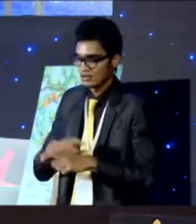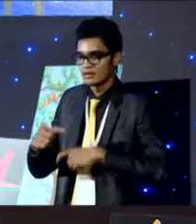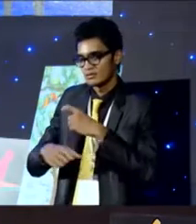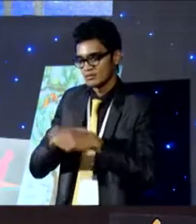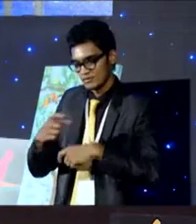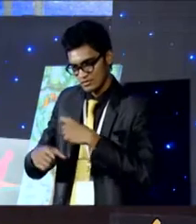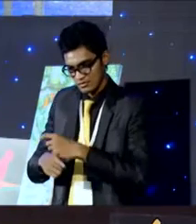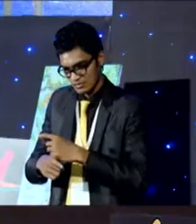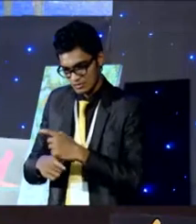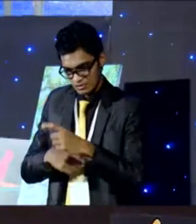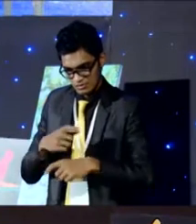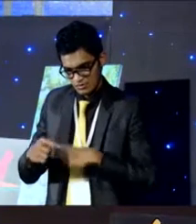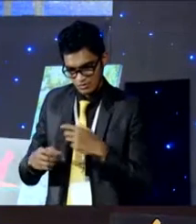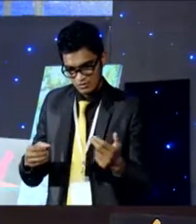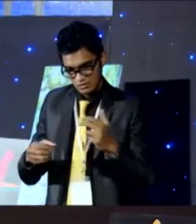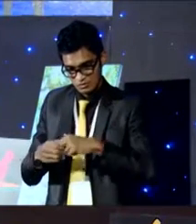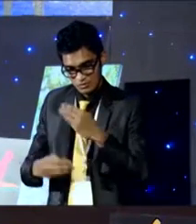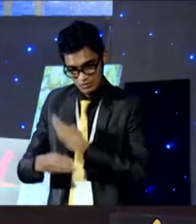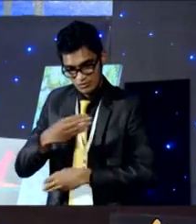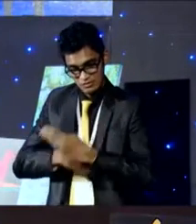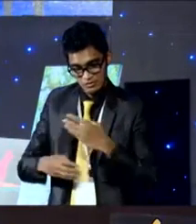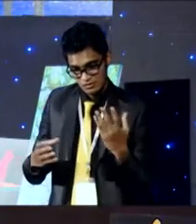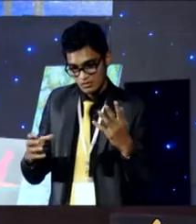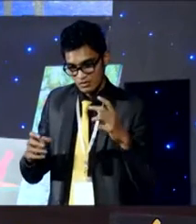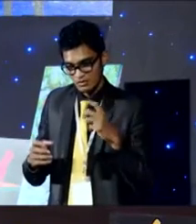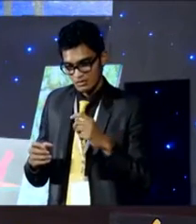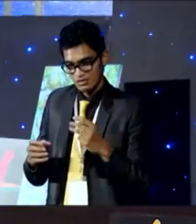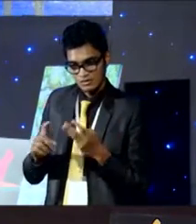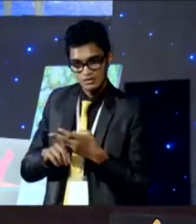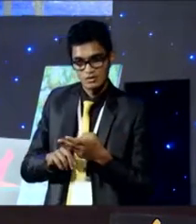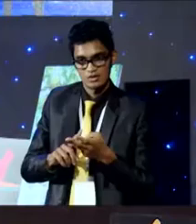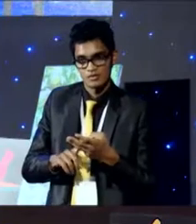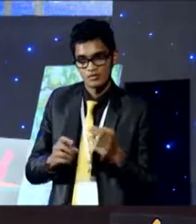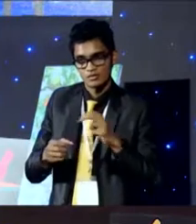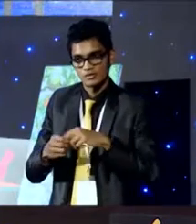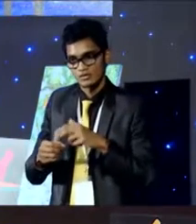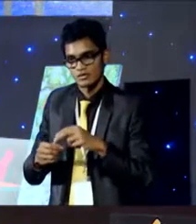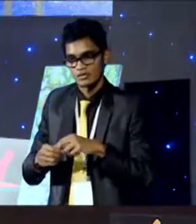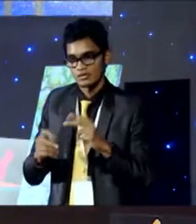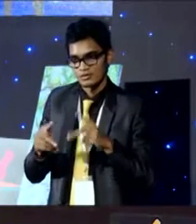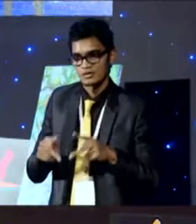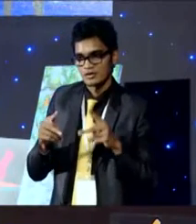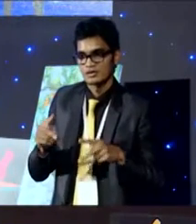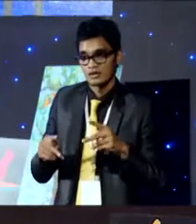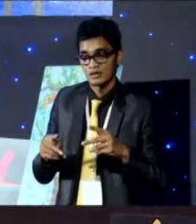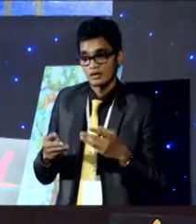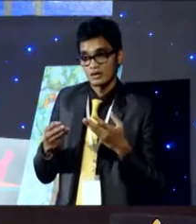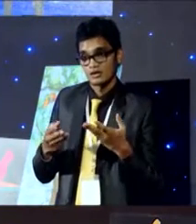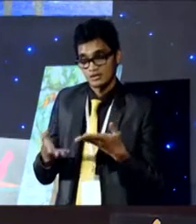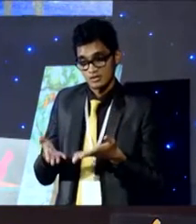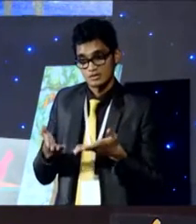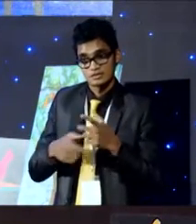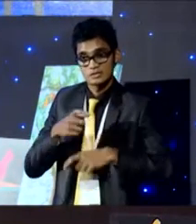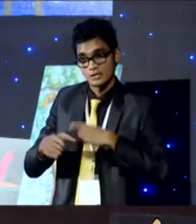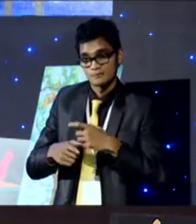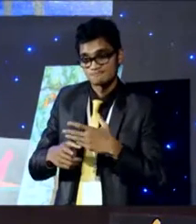you know, companies that had included diversity and inclusion as part of their talent strategy had better cash flow.